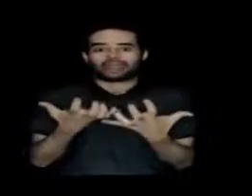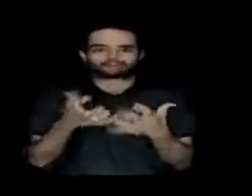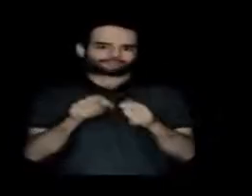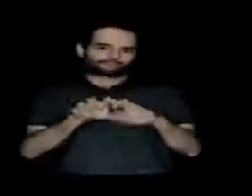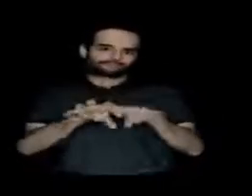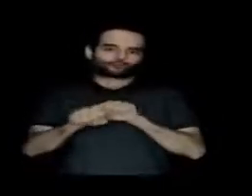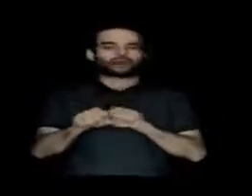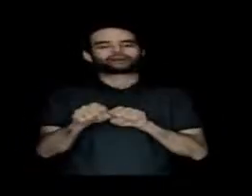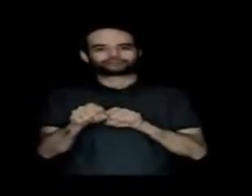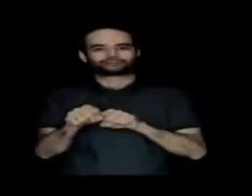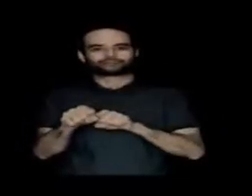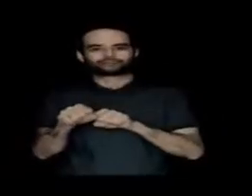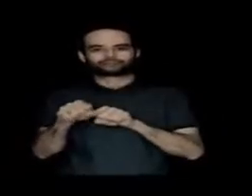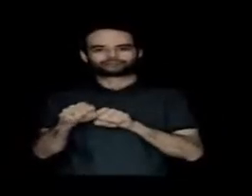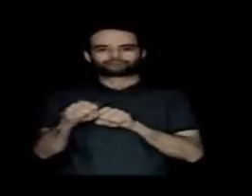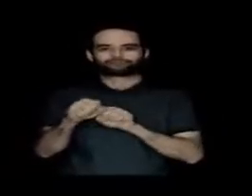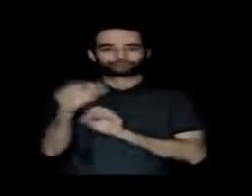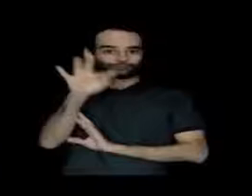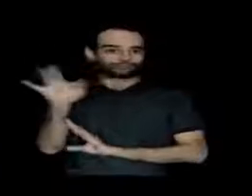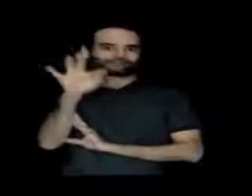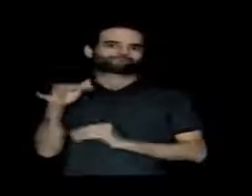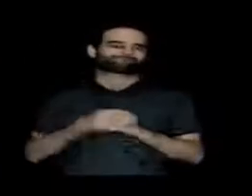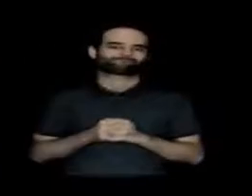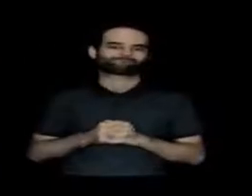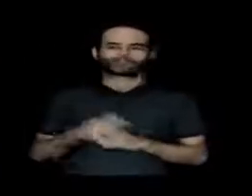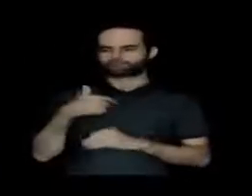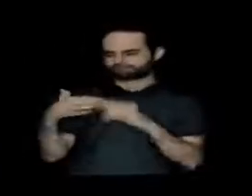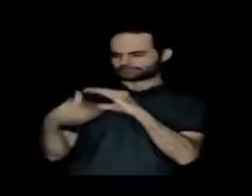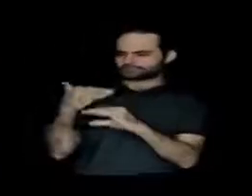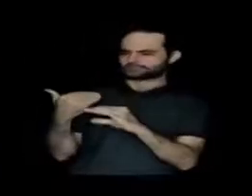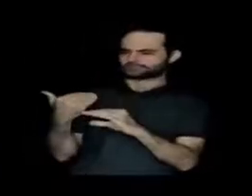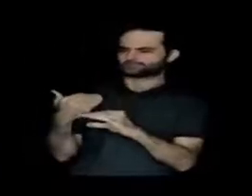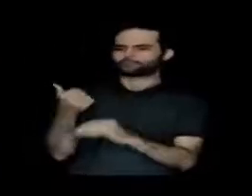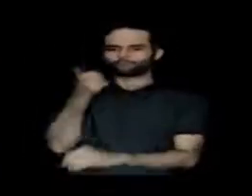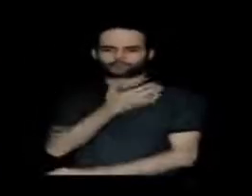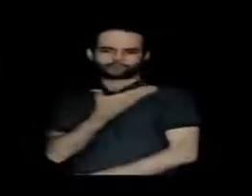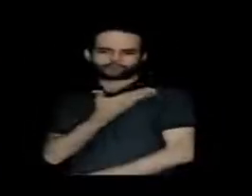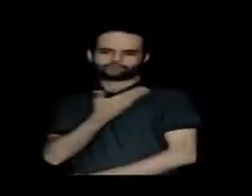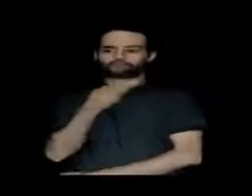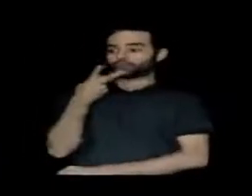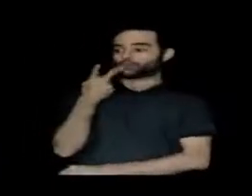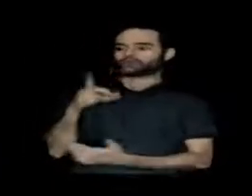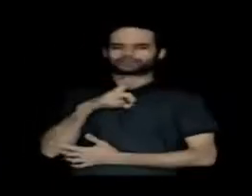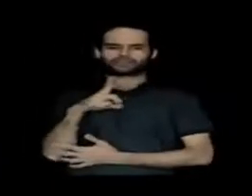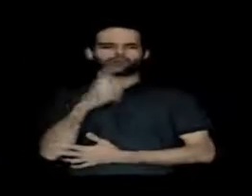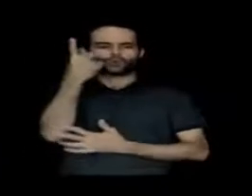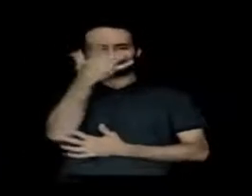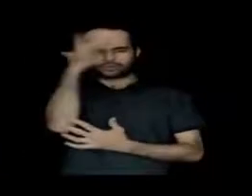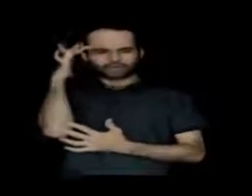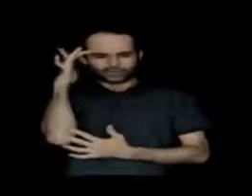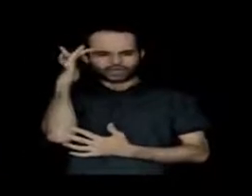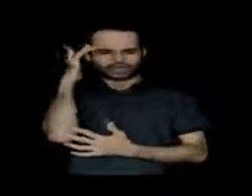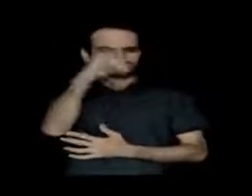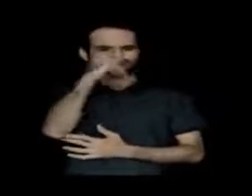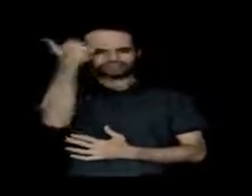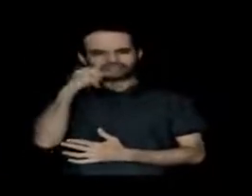We already expected her to go beyond high school because her life was one of achievements.